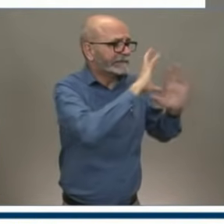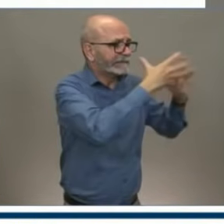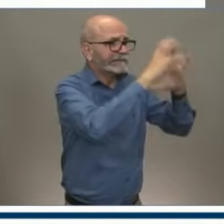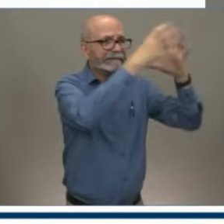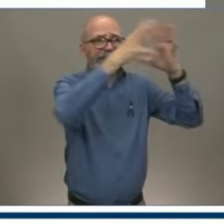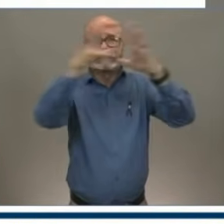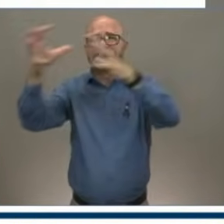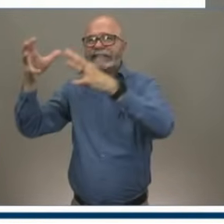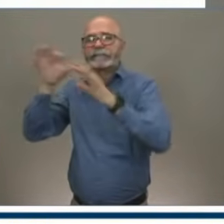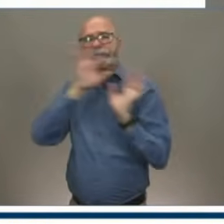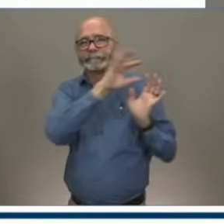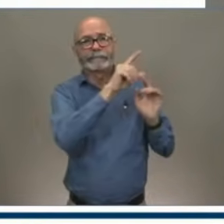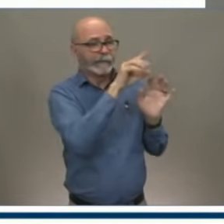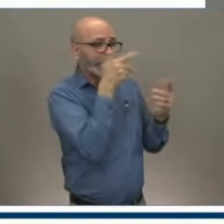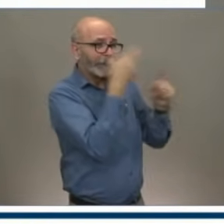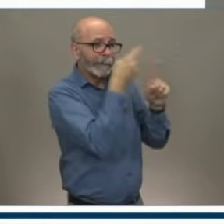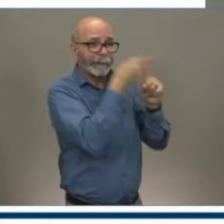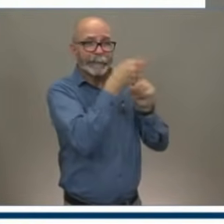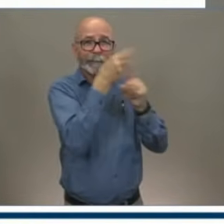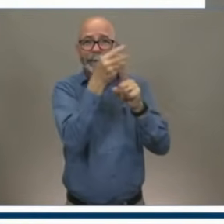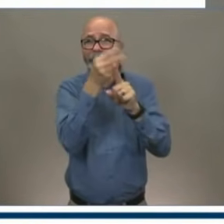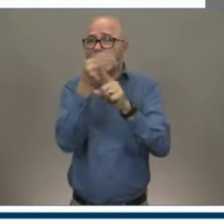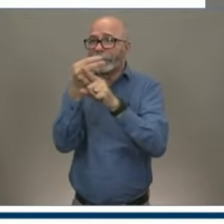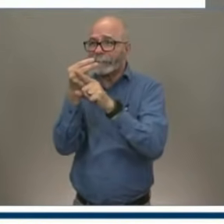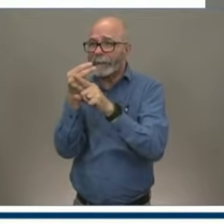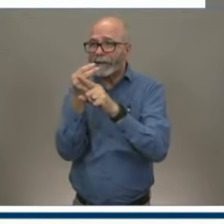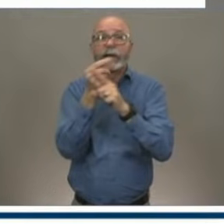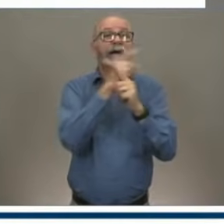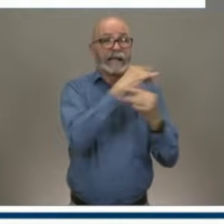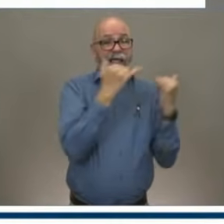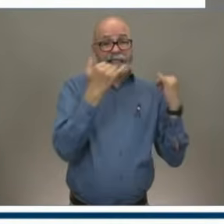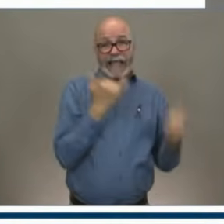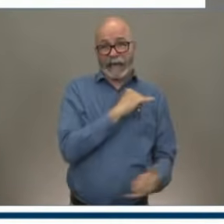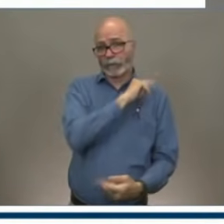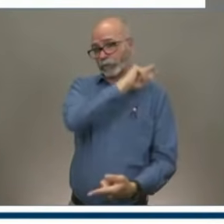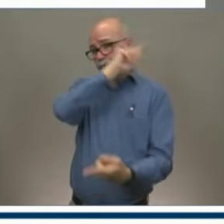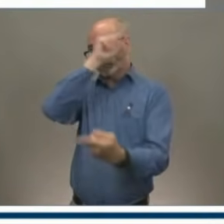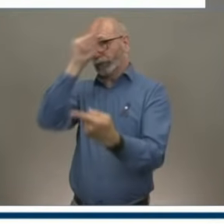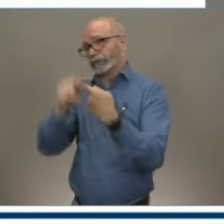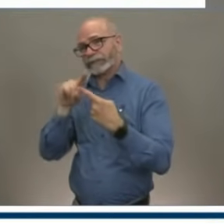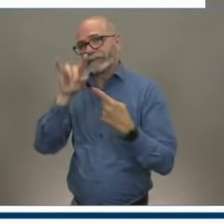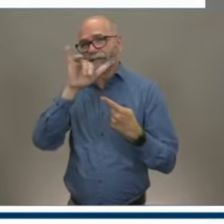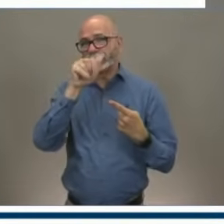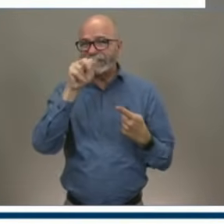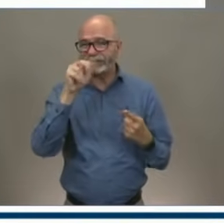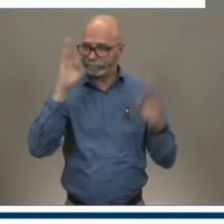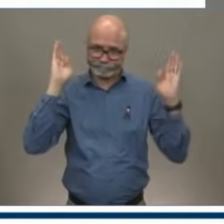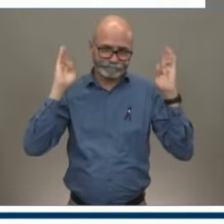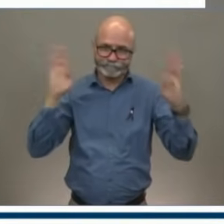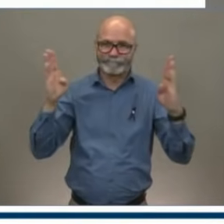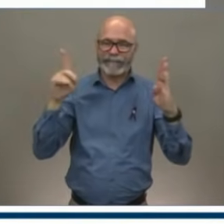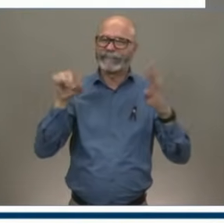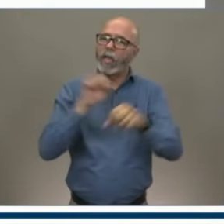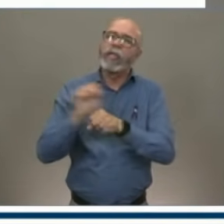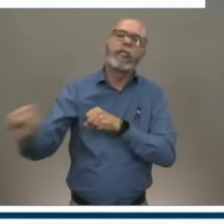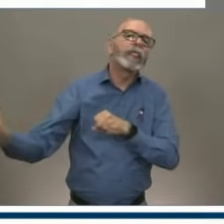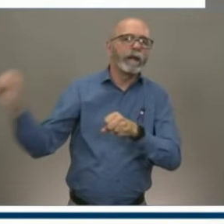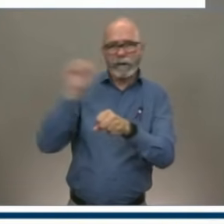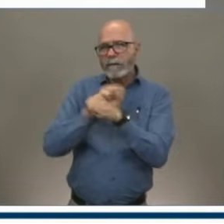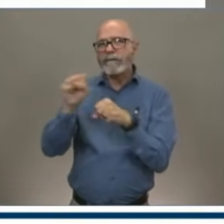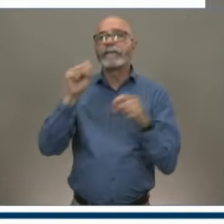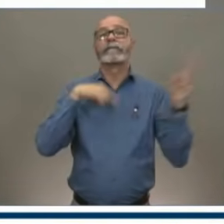January that will be needed to be done, and that has begun. The federal government has said that they expect to be able